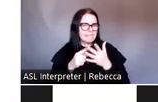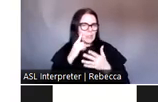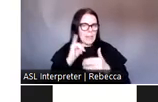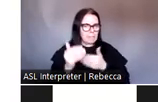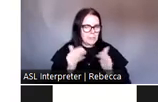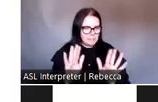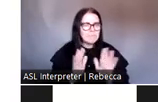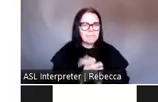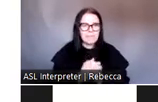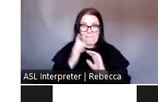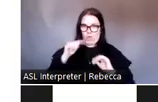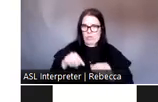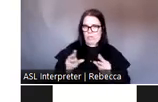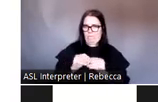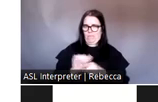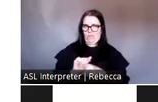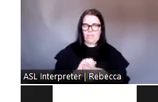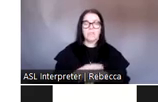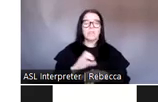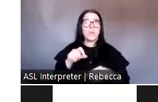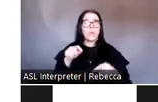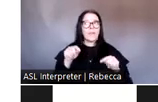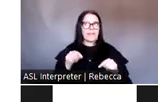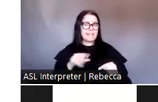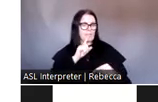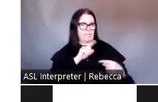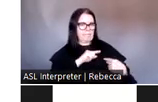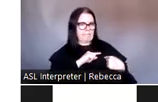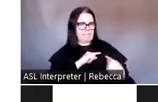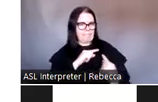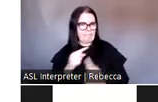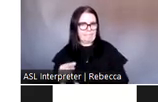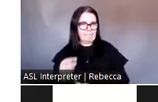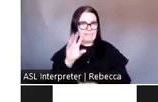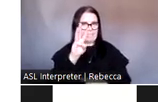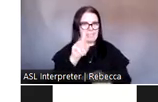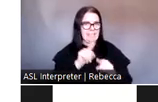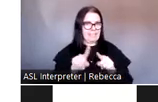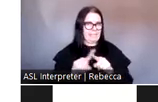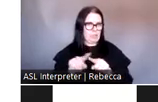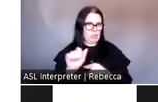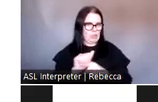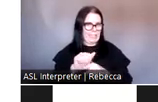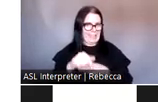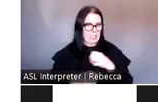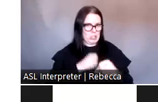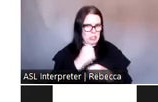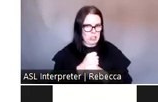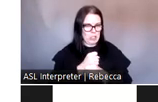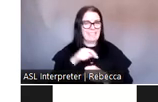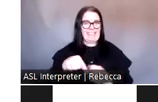So as I just mentioned, this is the sixth of six pop-up PD webinars for this year.